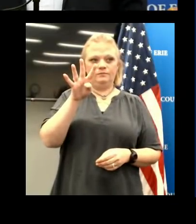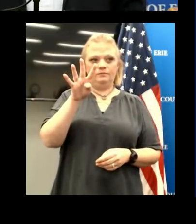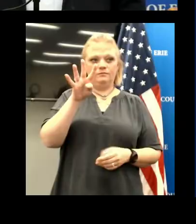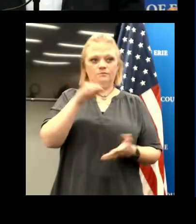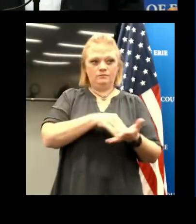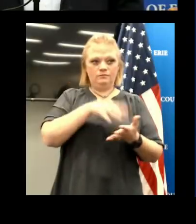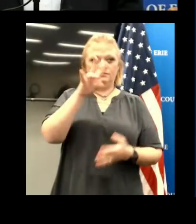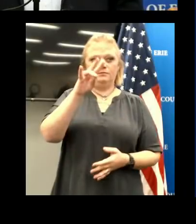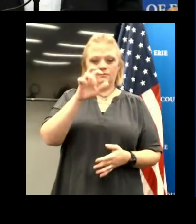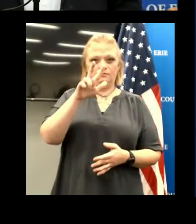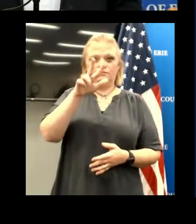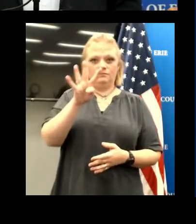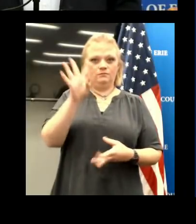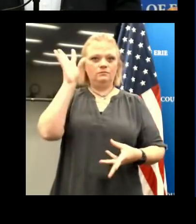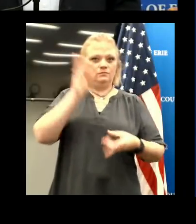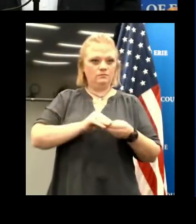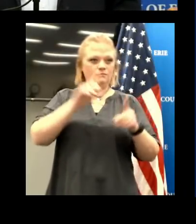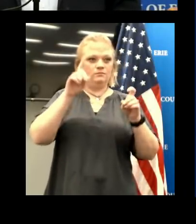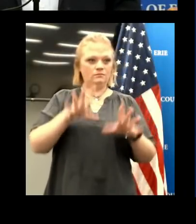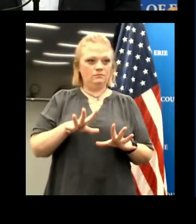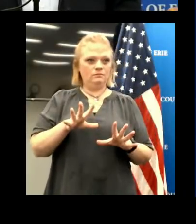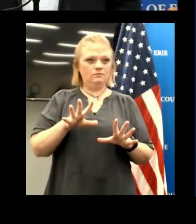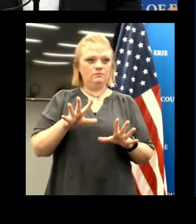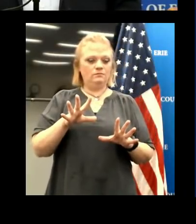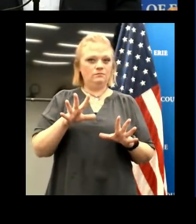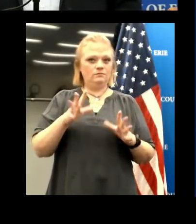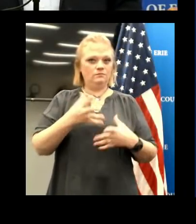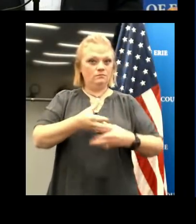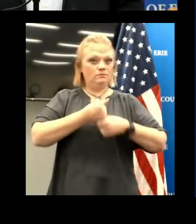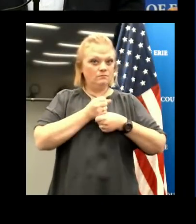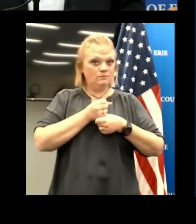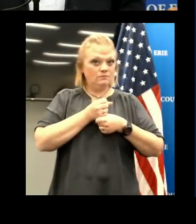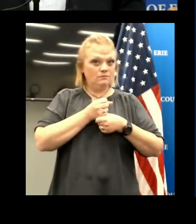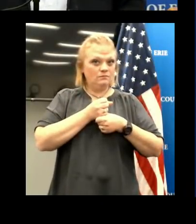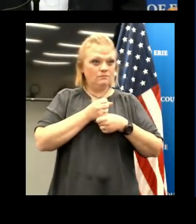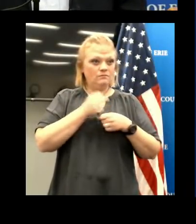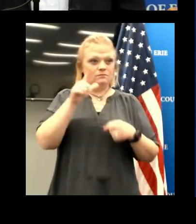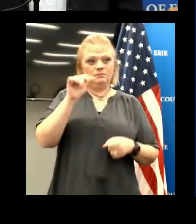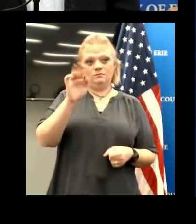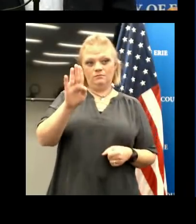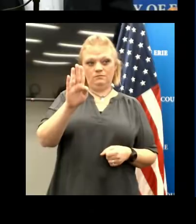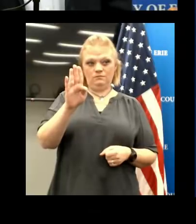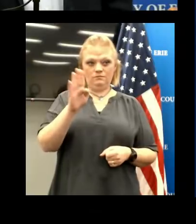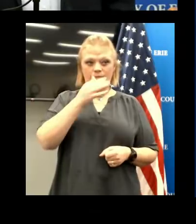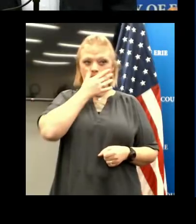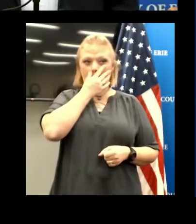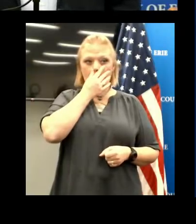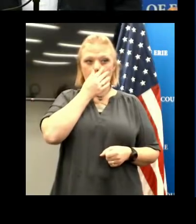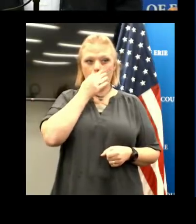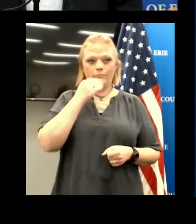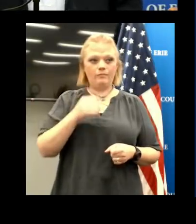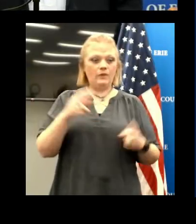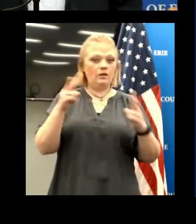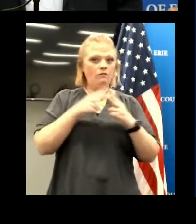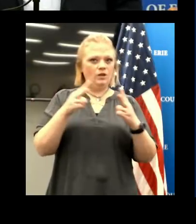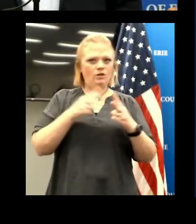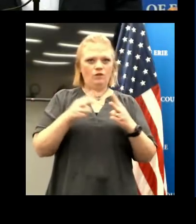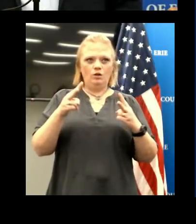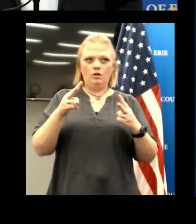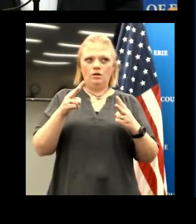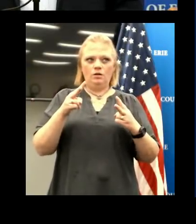574,734 total test specimens received at the lab. Here's a very distressing